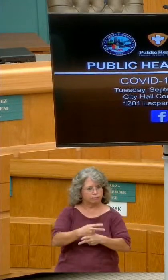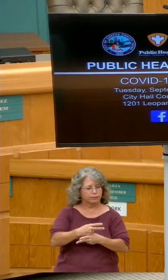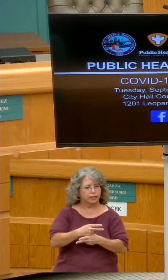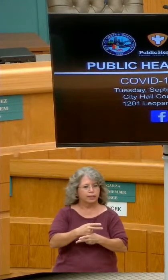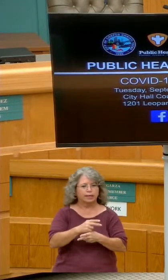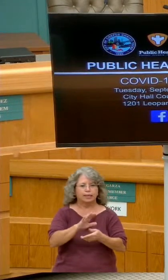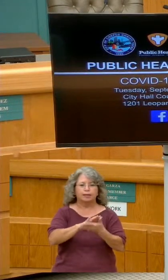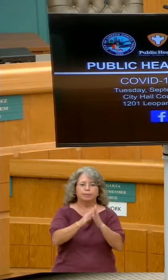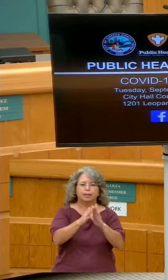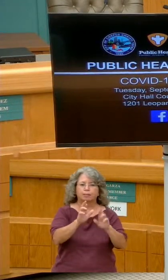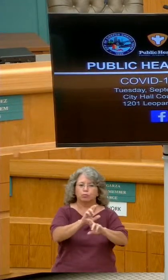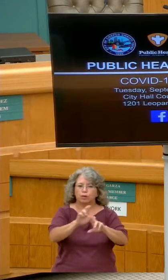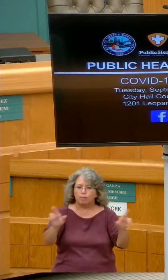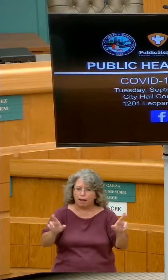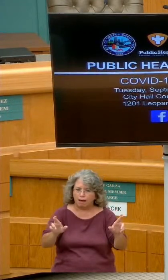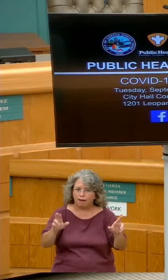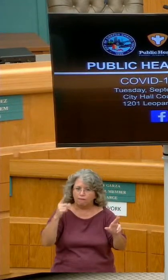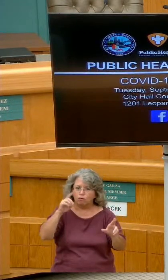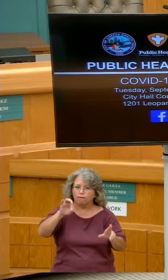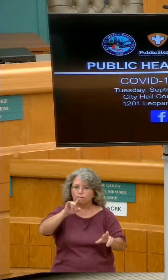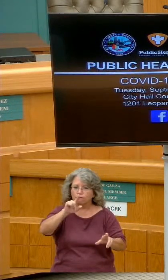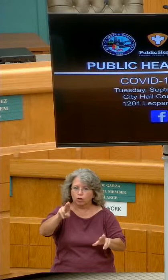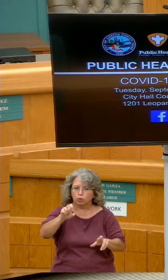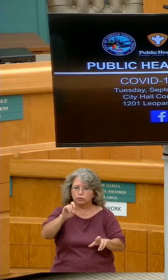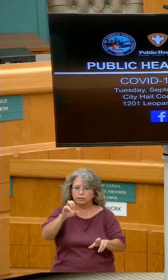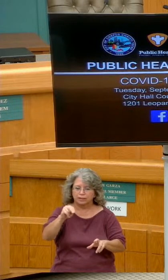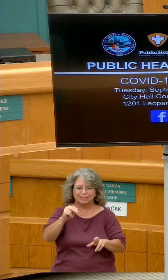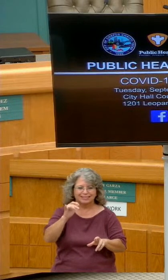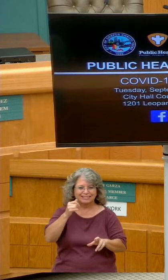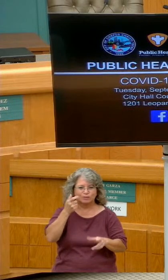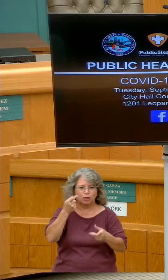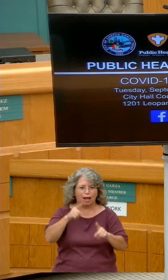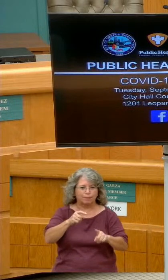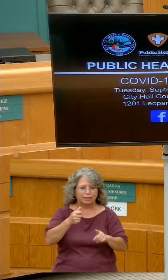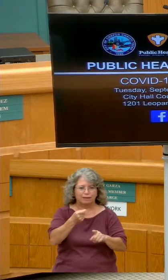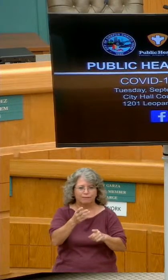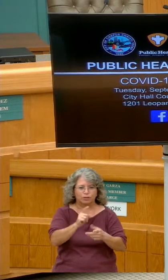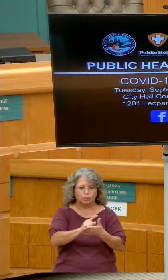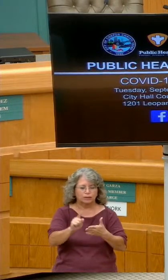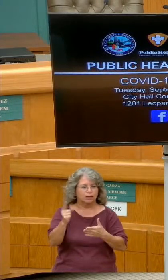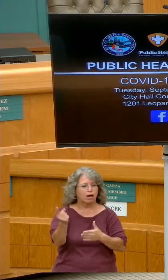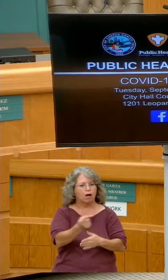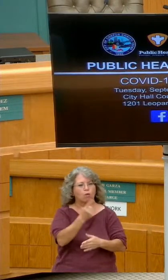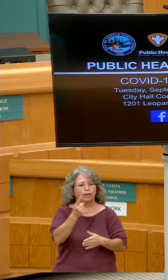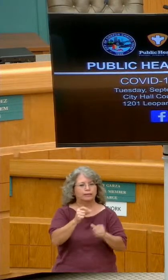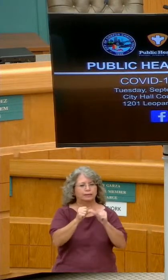a few weeks away, and always stay informed. Thank you.